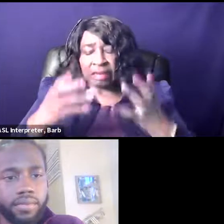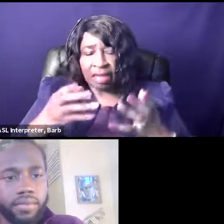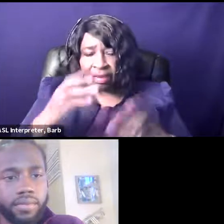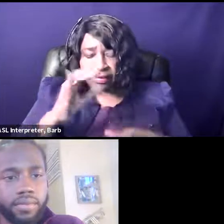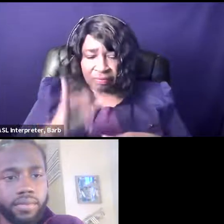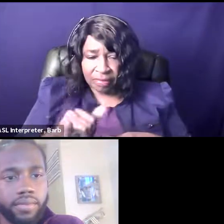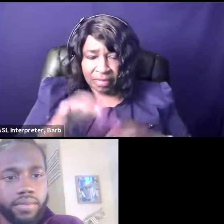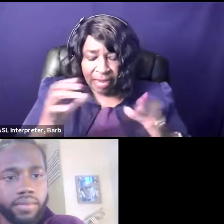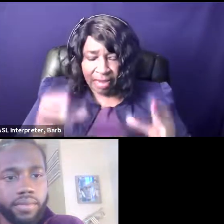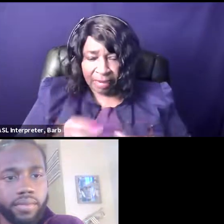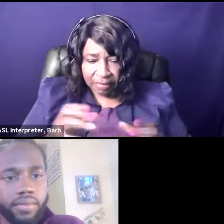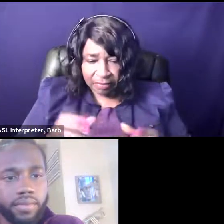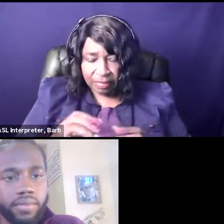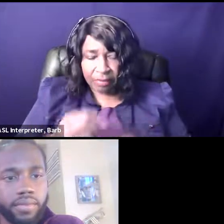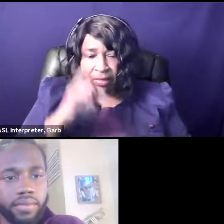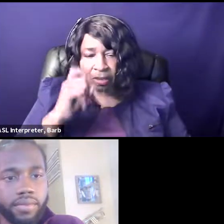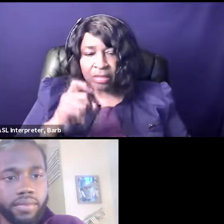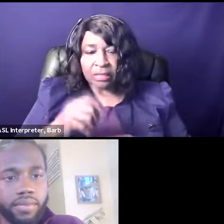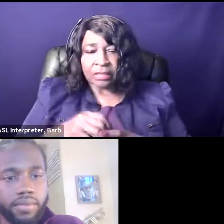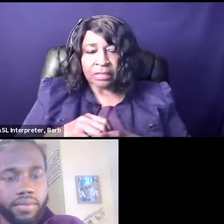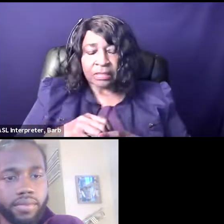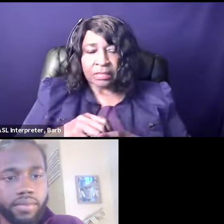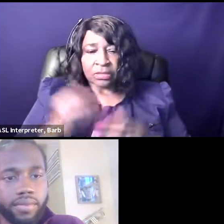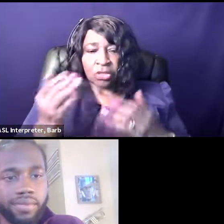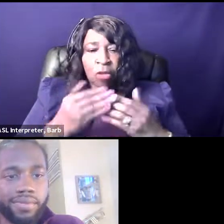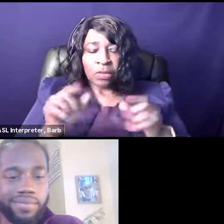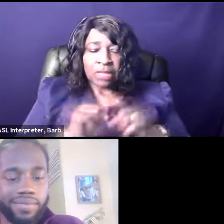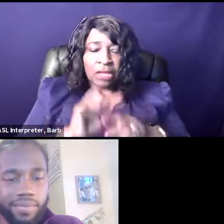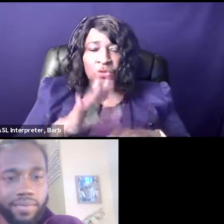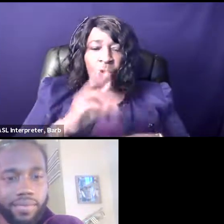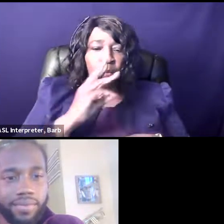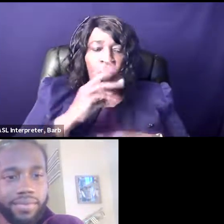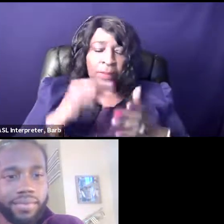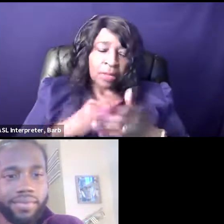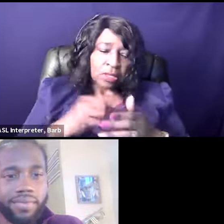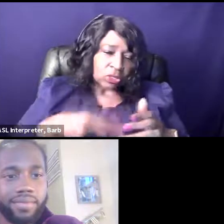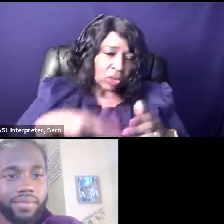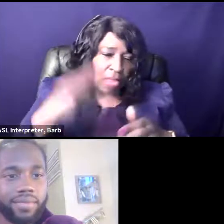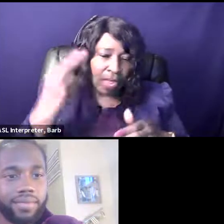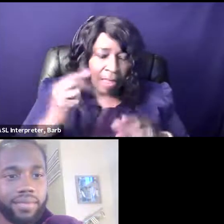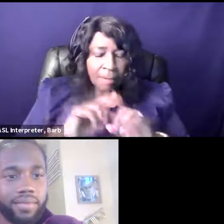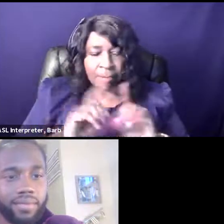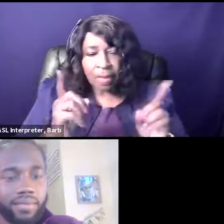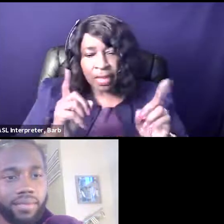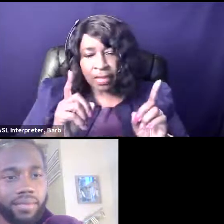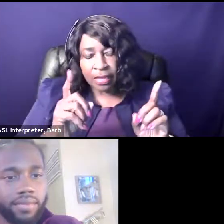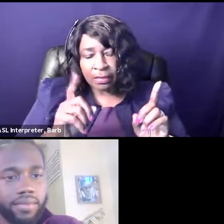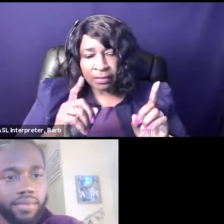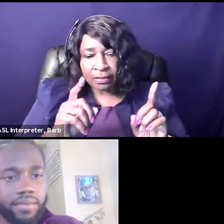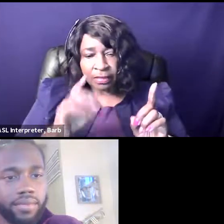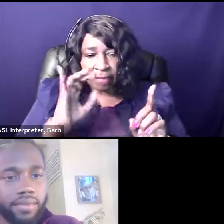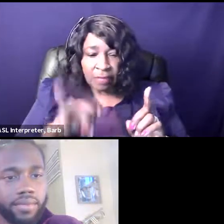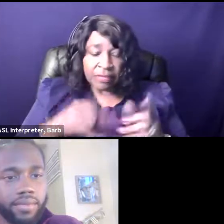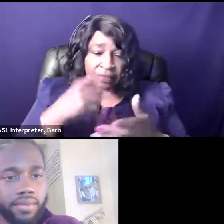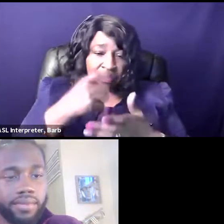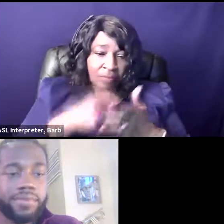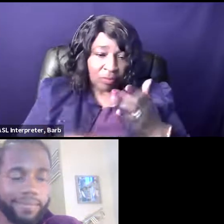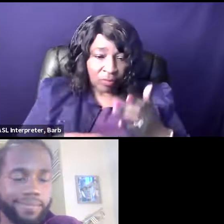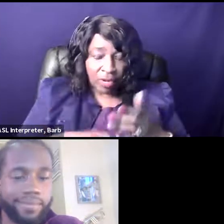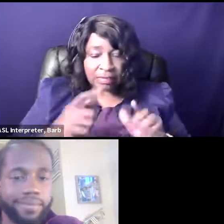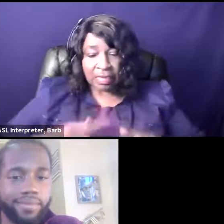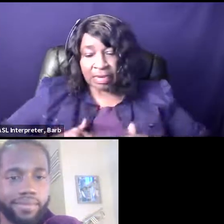because that's part of it's almost like your water bill, right? Oh, it's too high, but that's the price of living in the